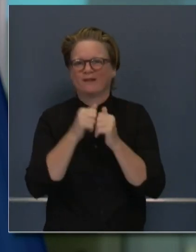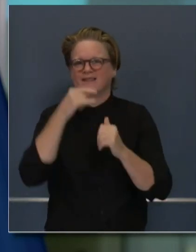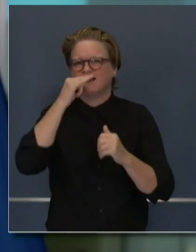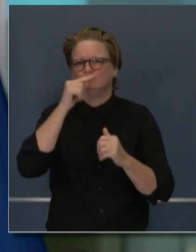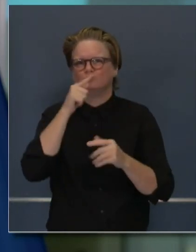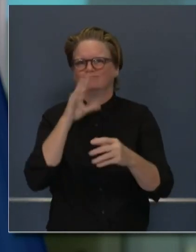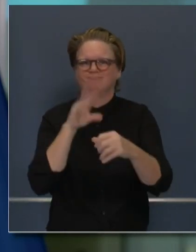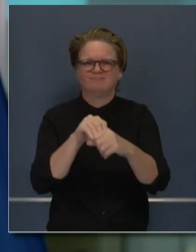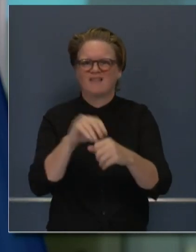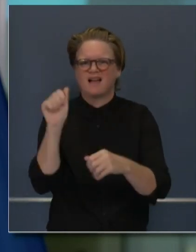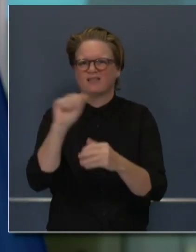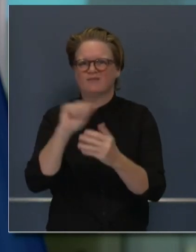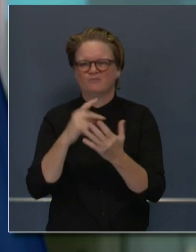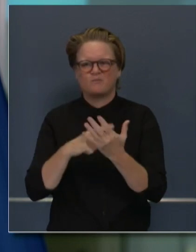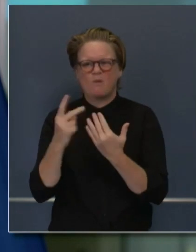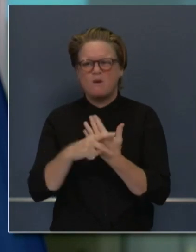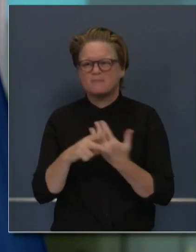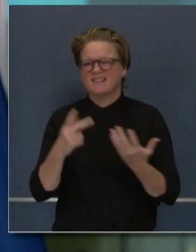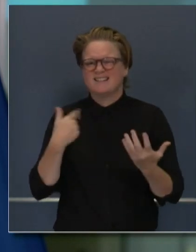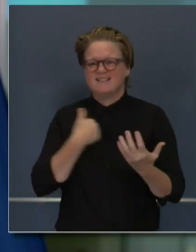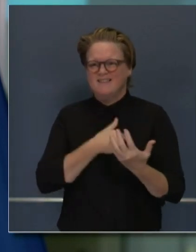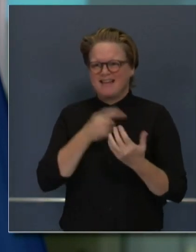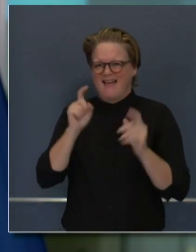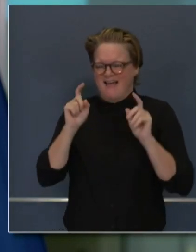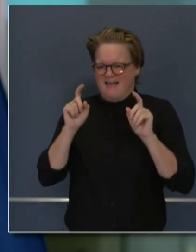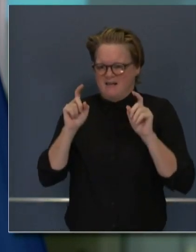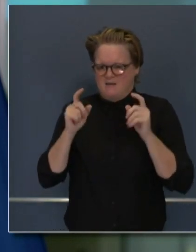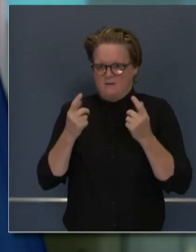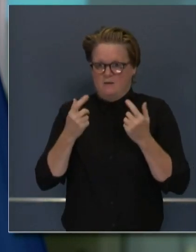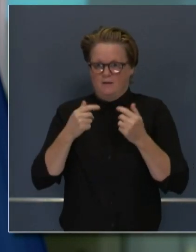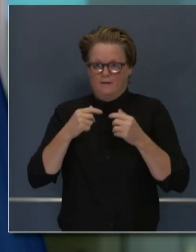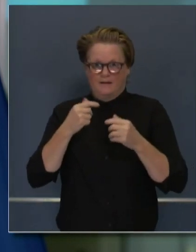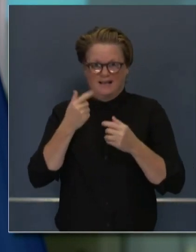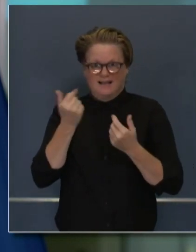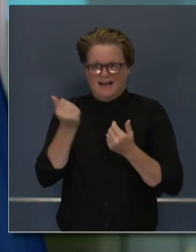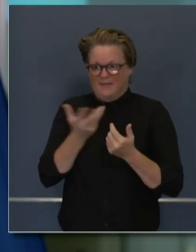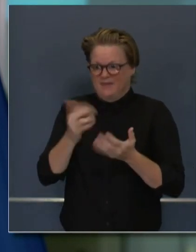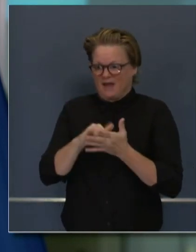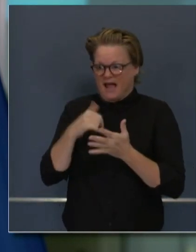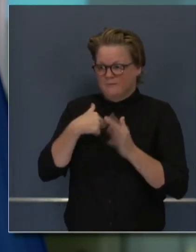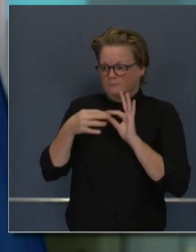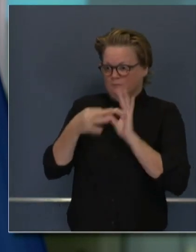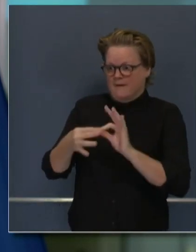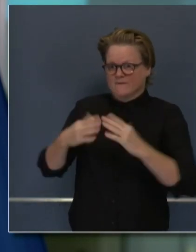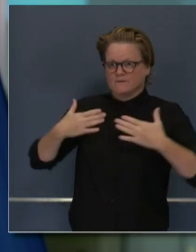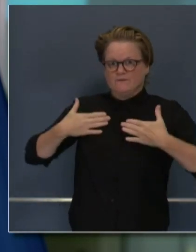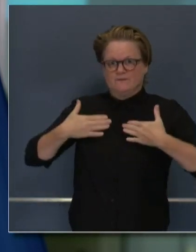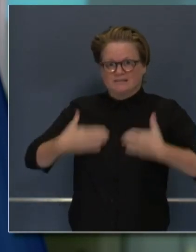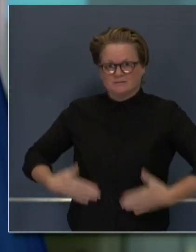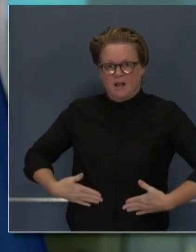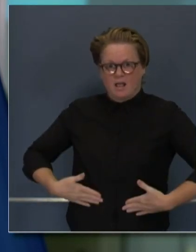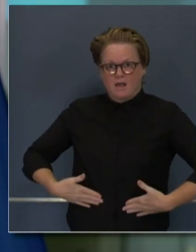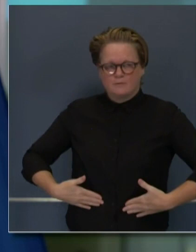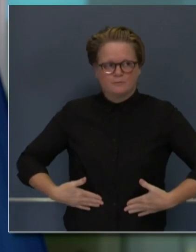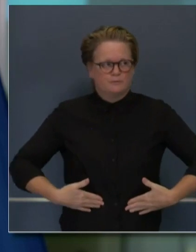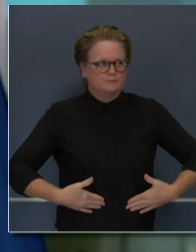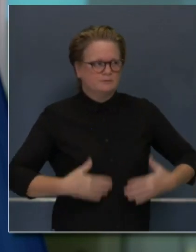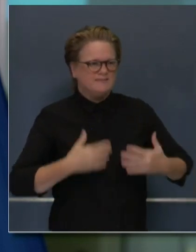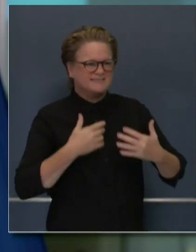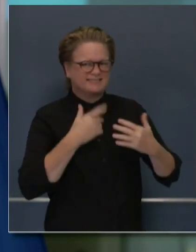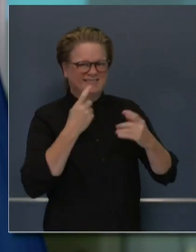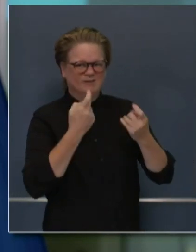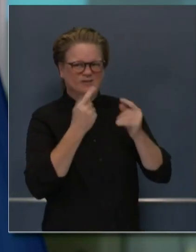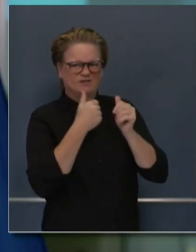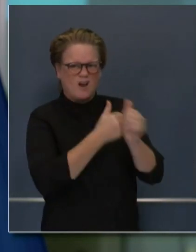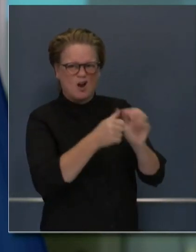we do our physical activity safely. And I should just note, in the spirit of your question, there was an example of some club baseball. There was a